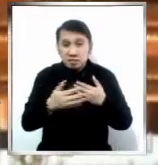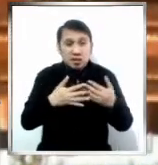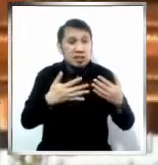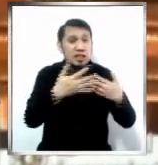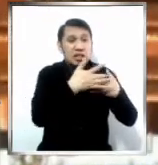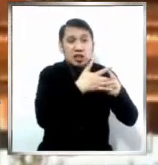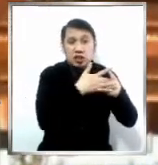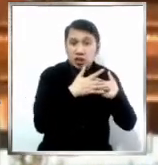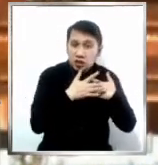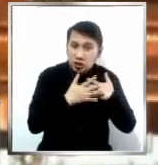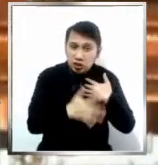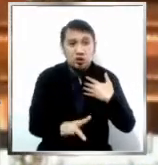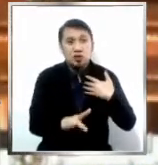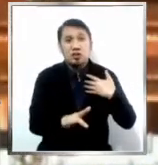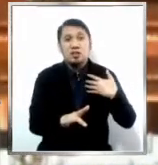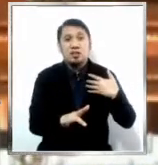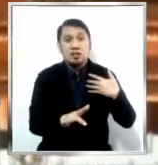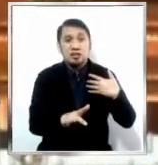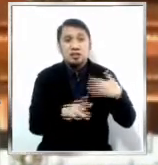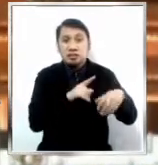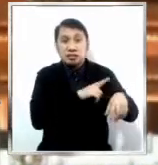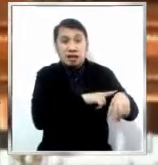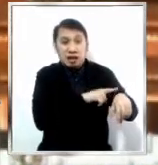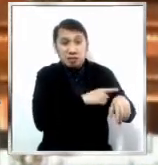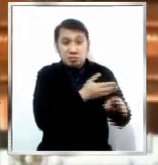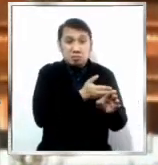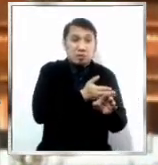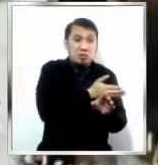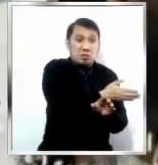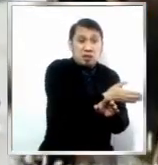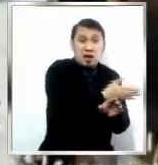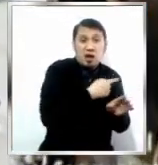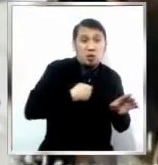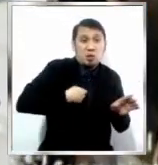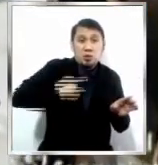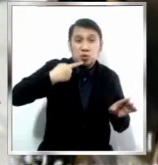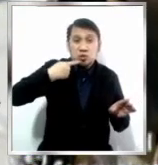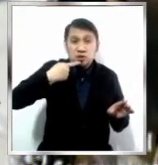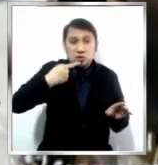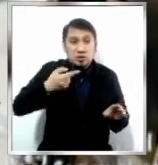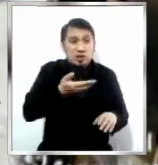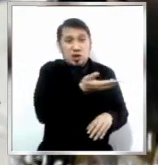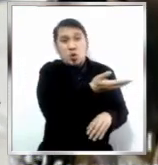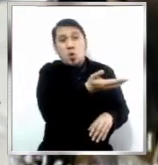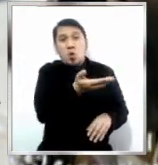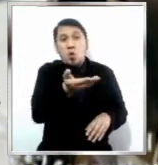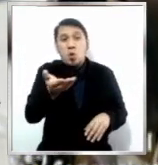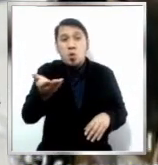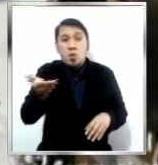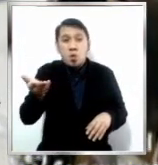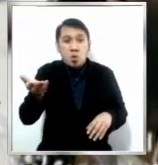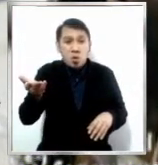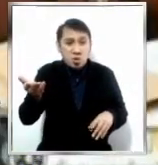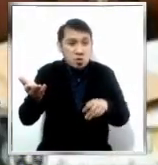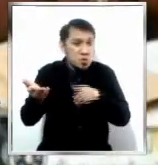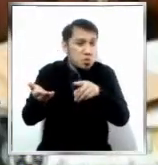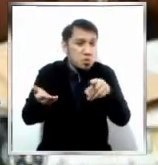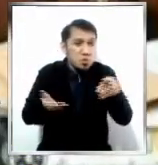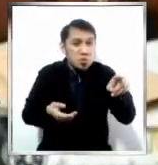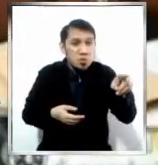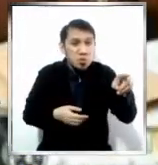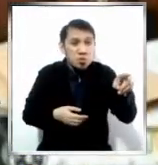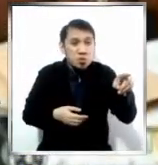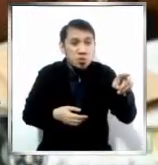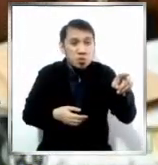the prohibitions, nasabi ko, kayong mga taga dyan, you are,